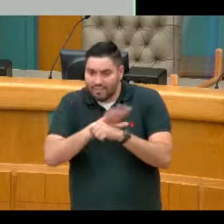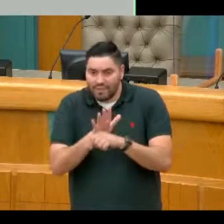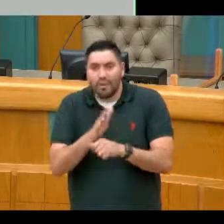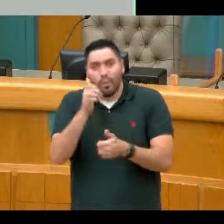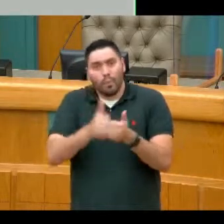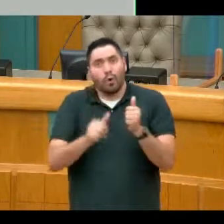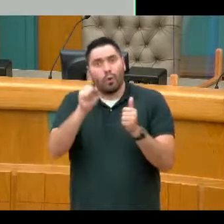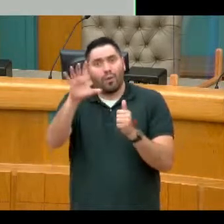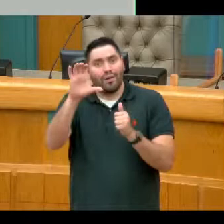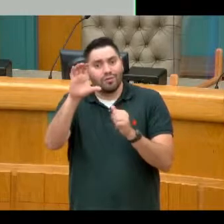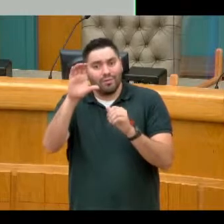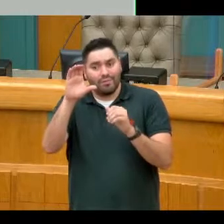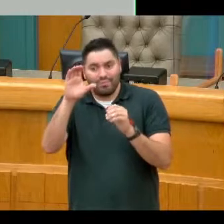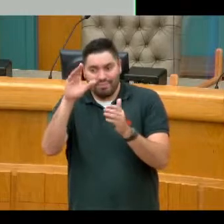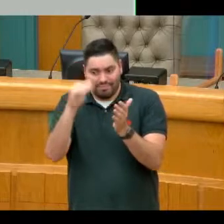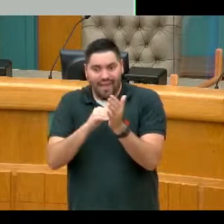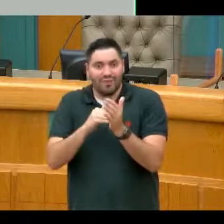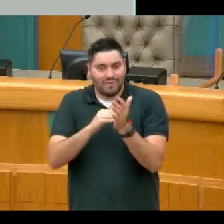100% at one point.